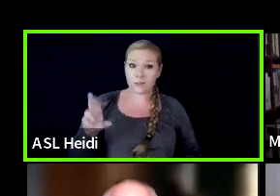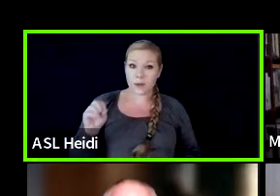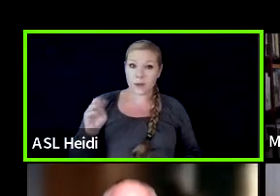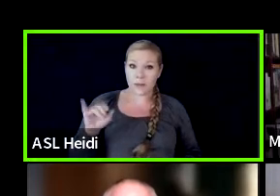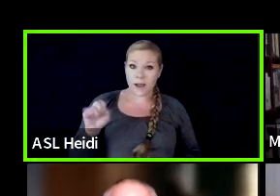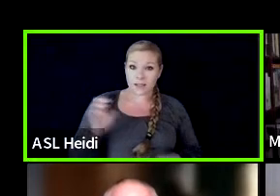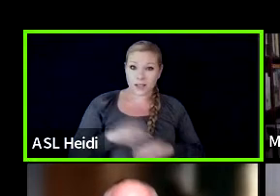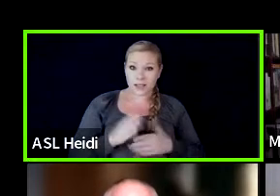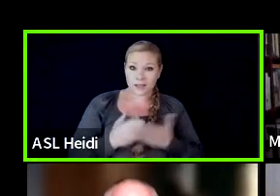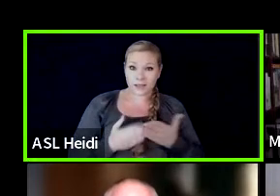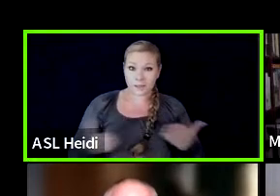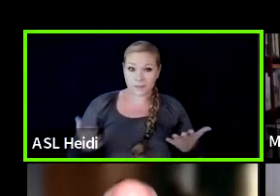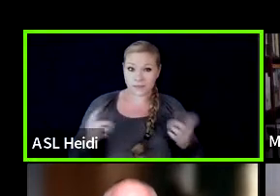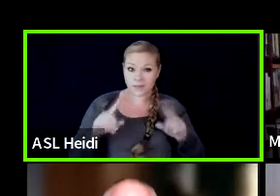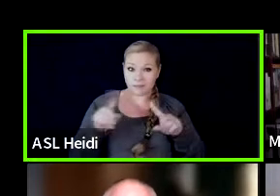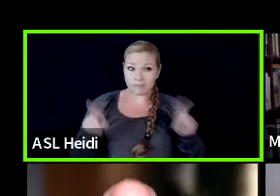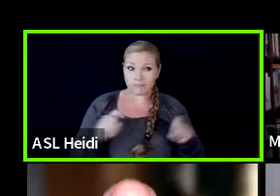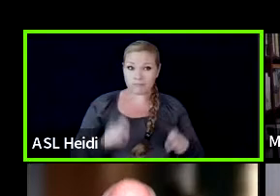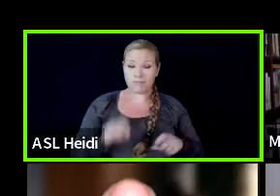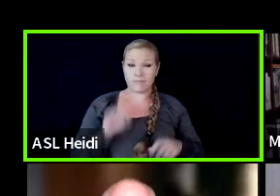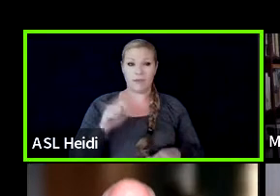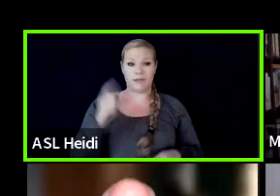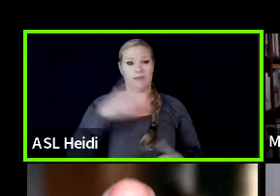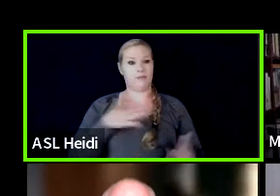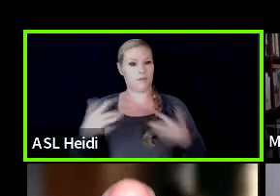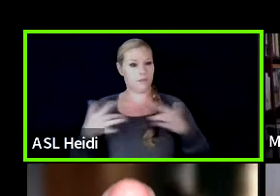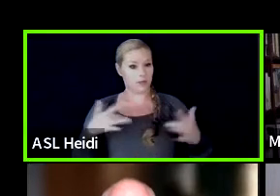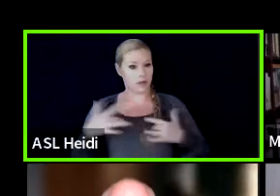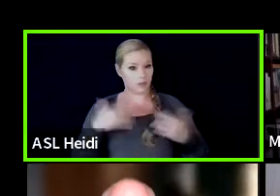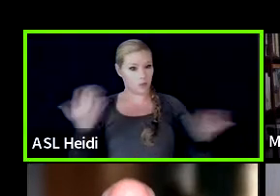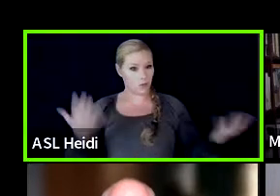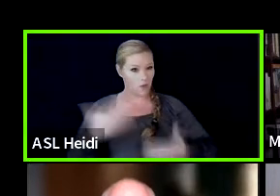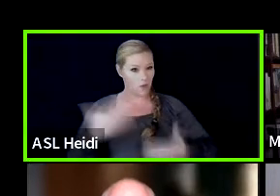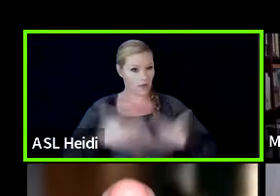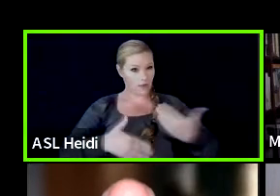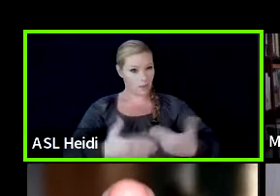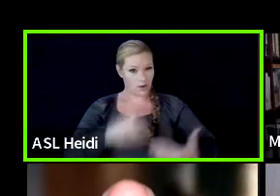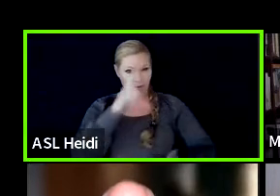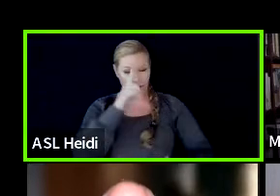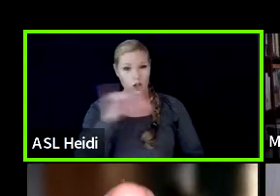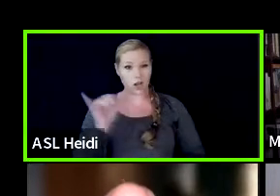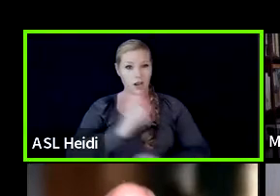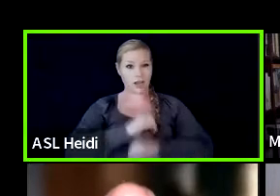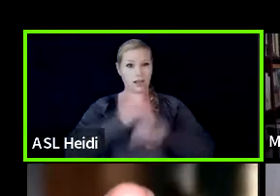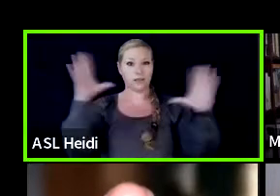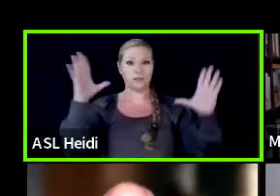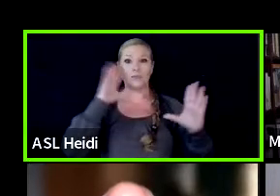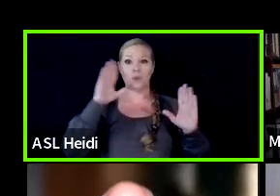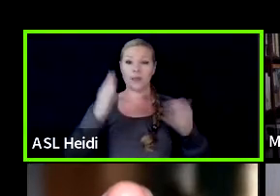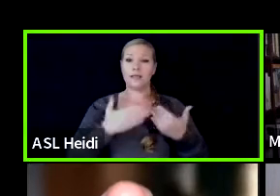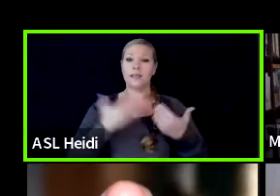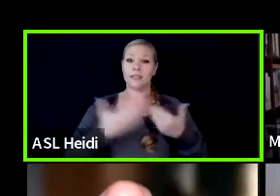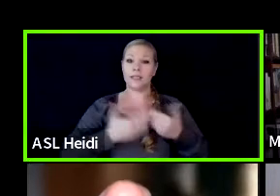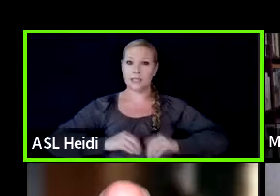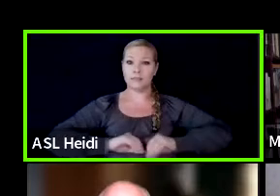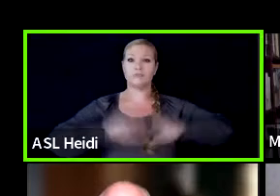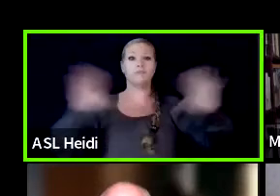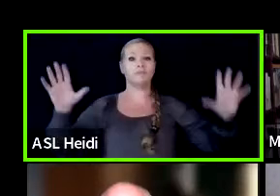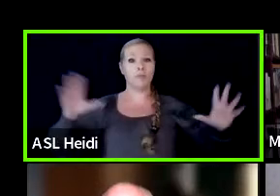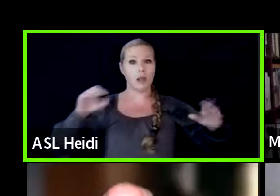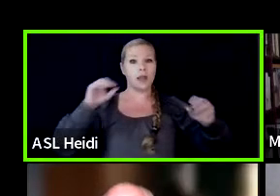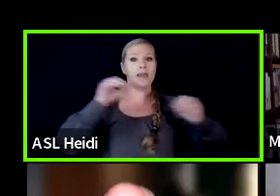what the process is going to look like, and is that going to be transparent in public, or is that going to be done just with the